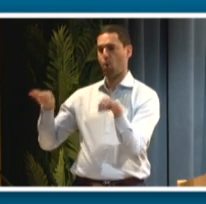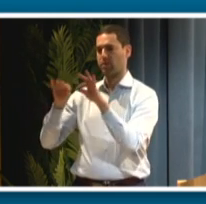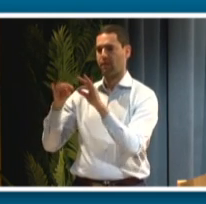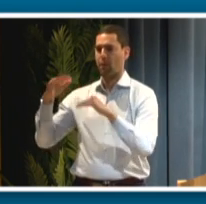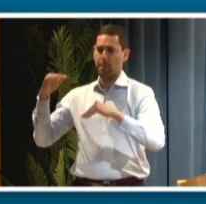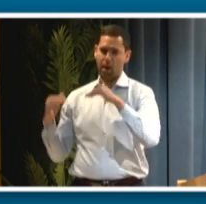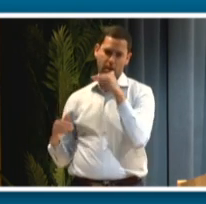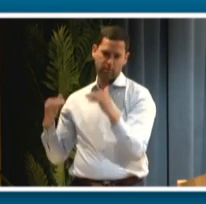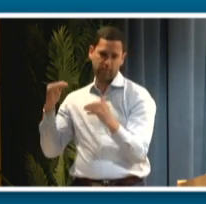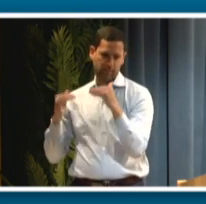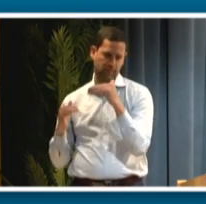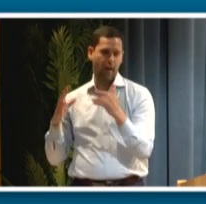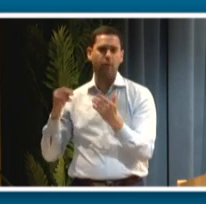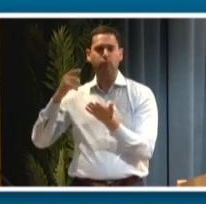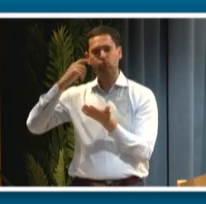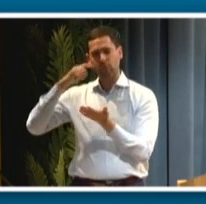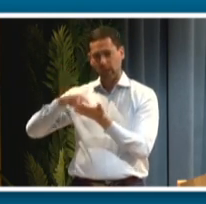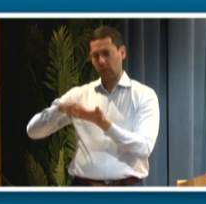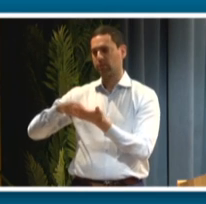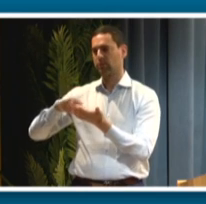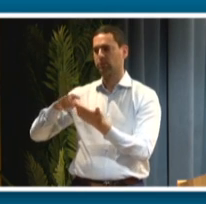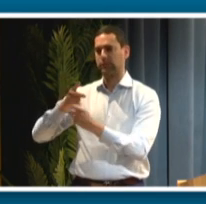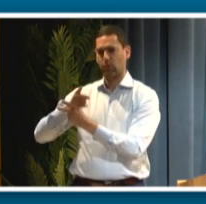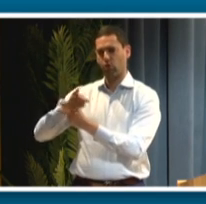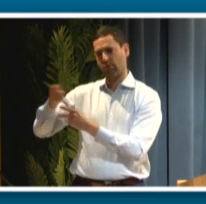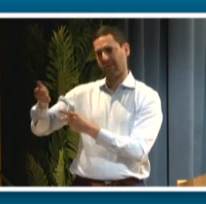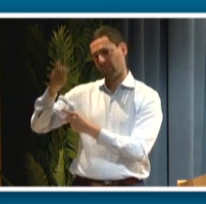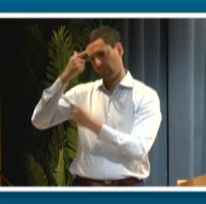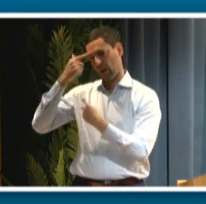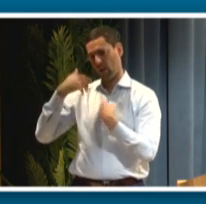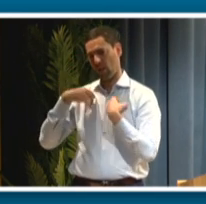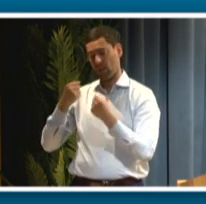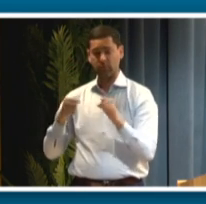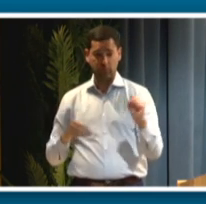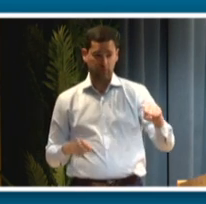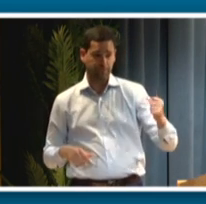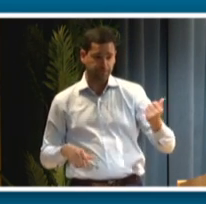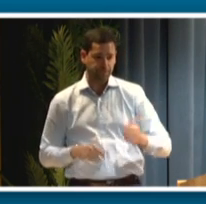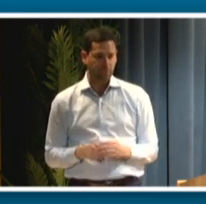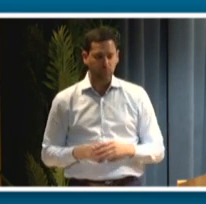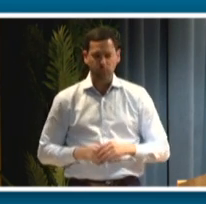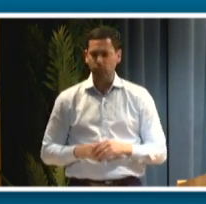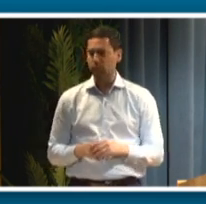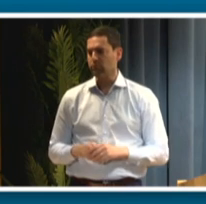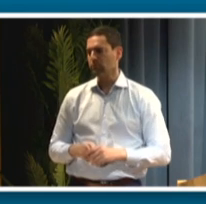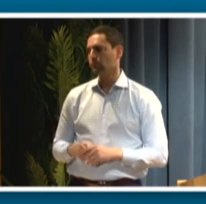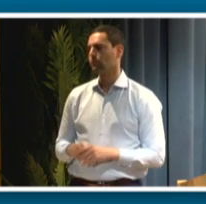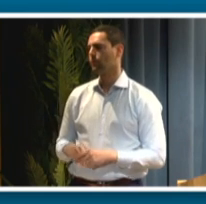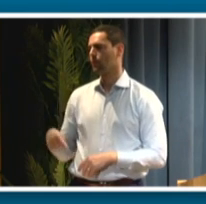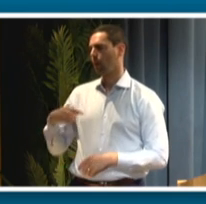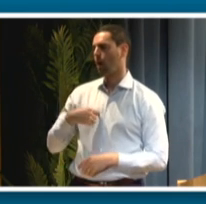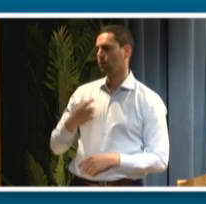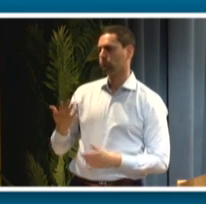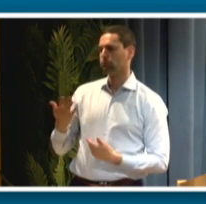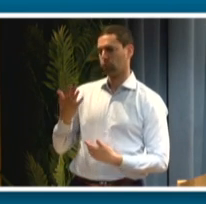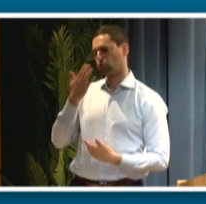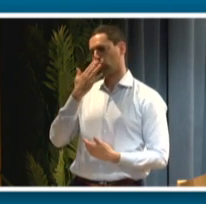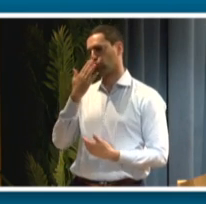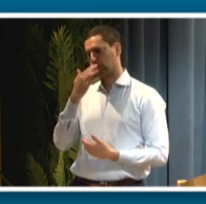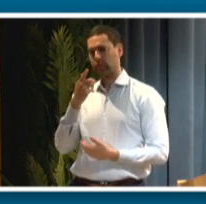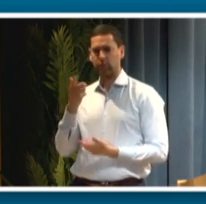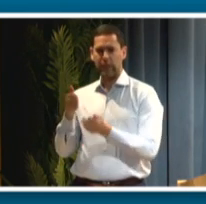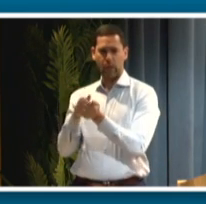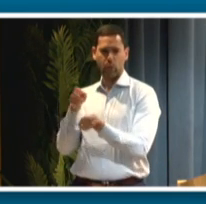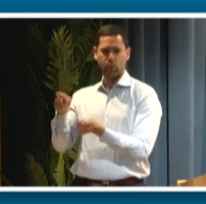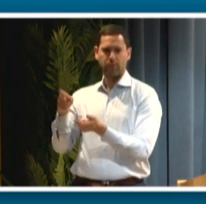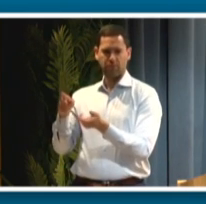balance and recognizing taking care of your mental health. Yes. And I appreciate how you are saying that you're